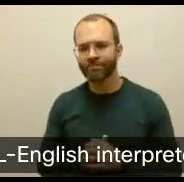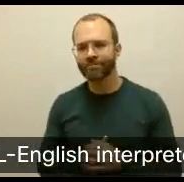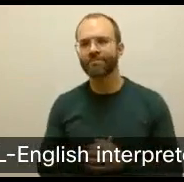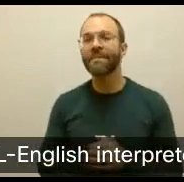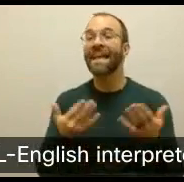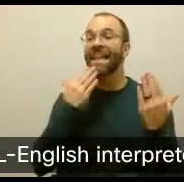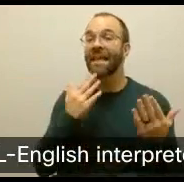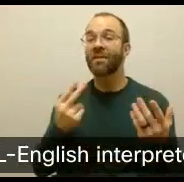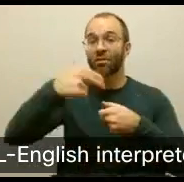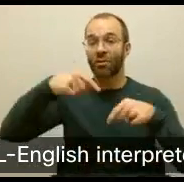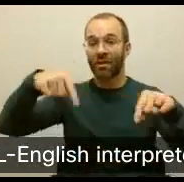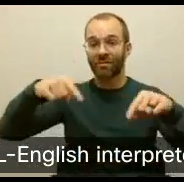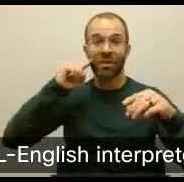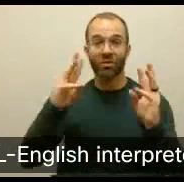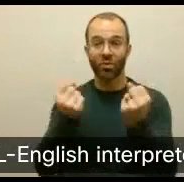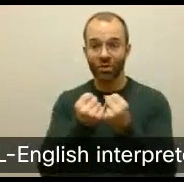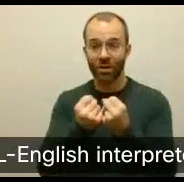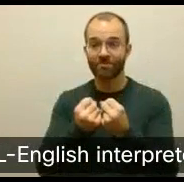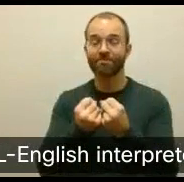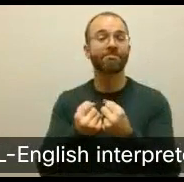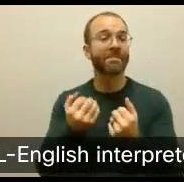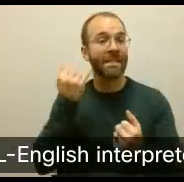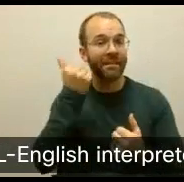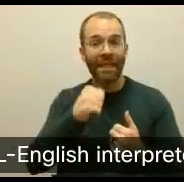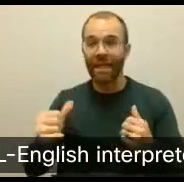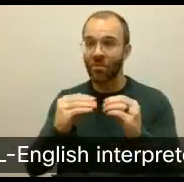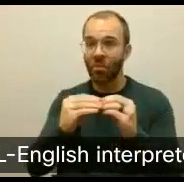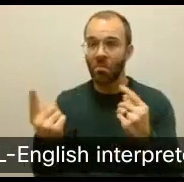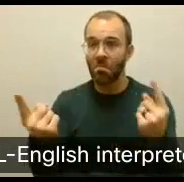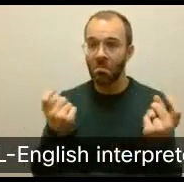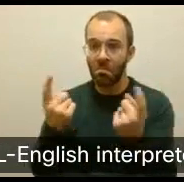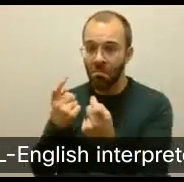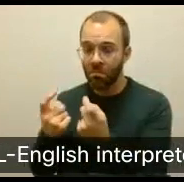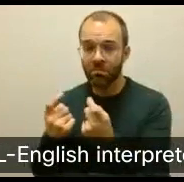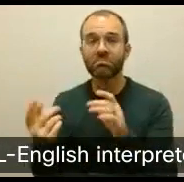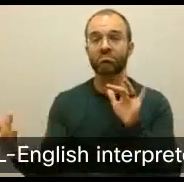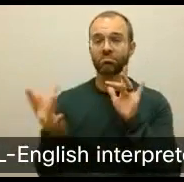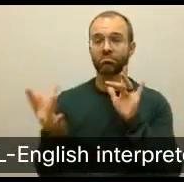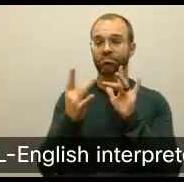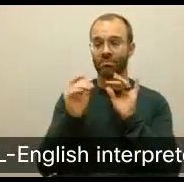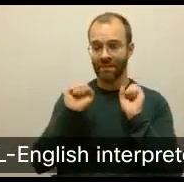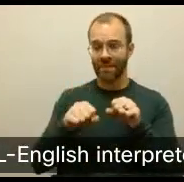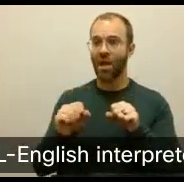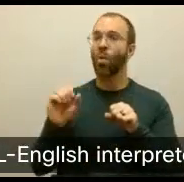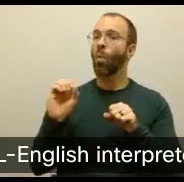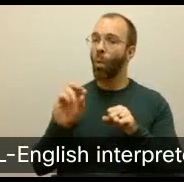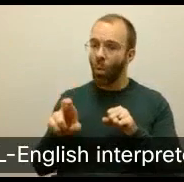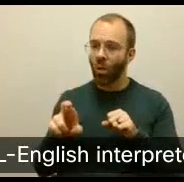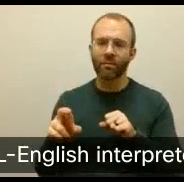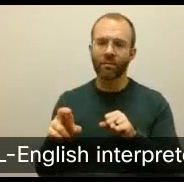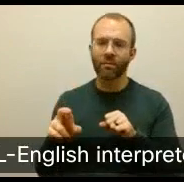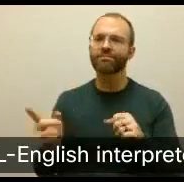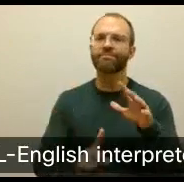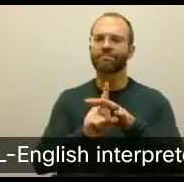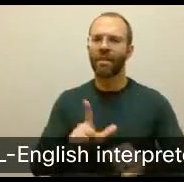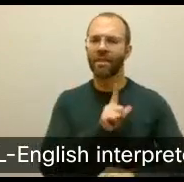this workshop. If you have any further questions, you're welcome to contact me directly or come see us in the library.